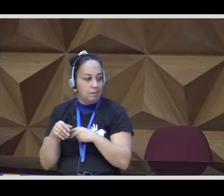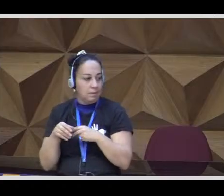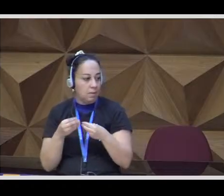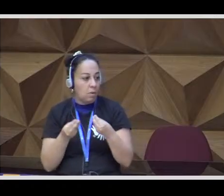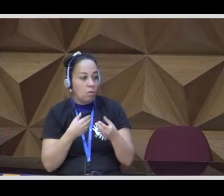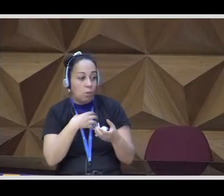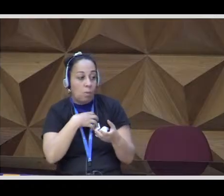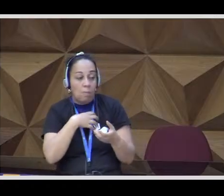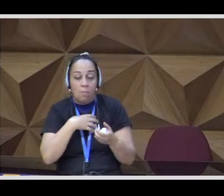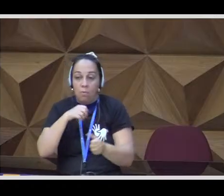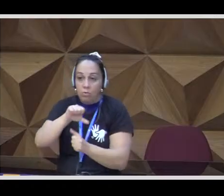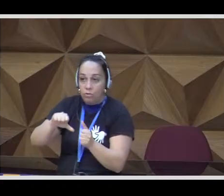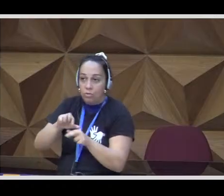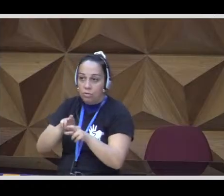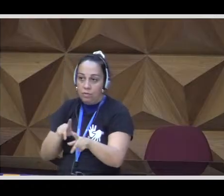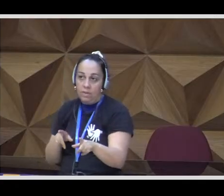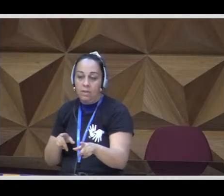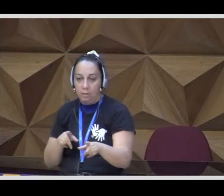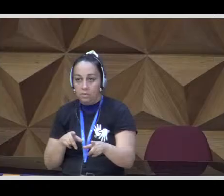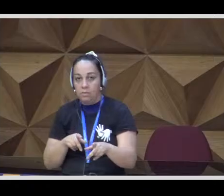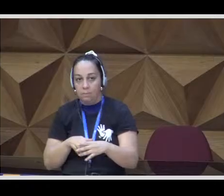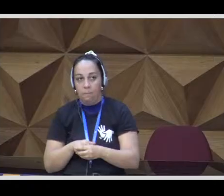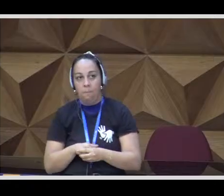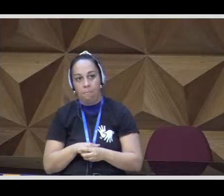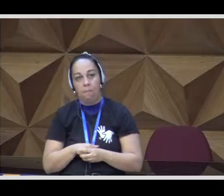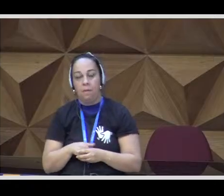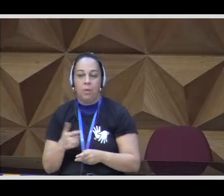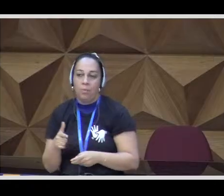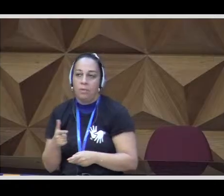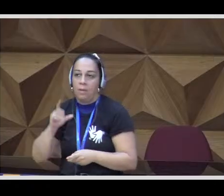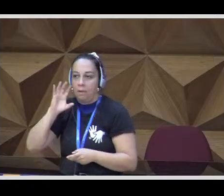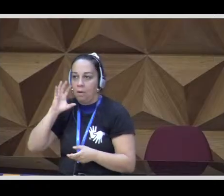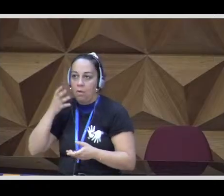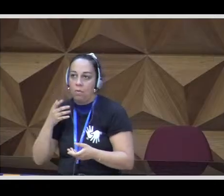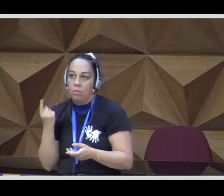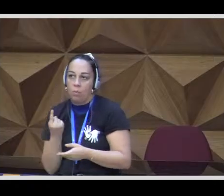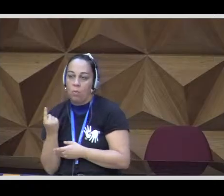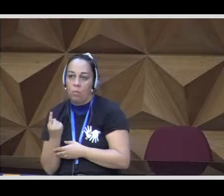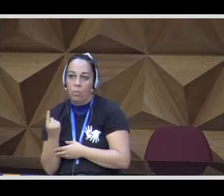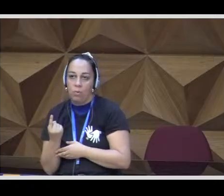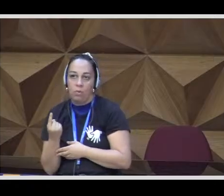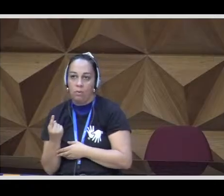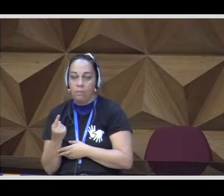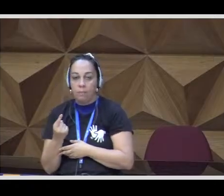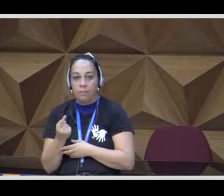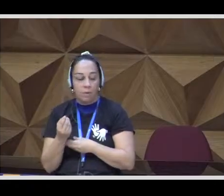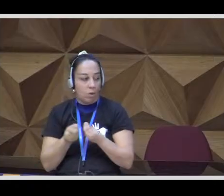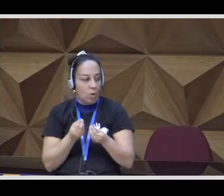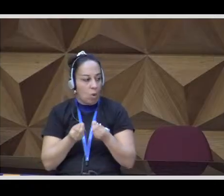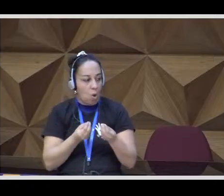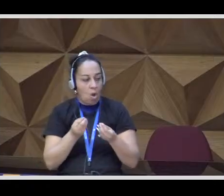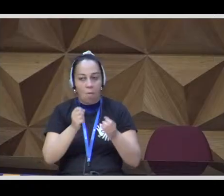size fits all solution to where you should put the displays. You've got to give some flexibility.